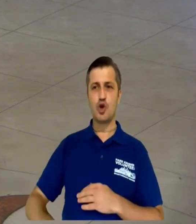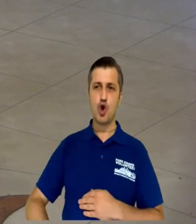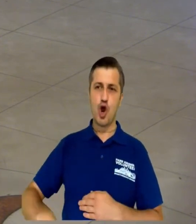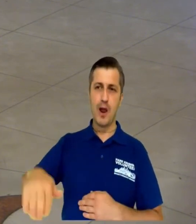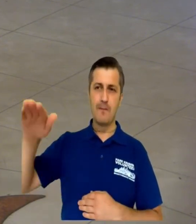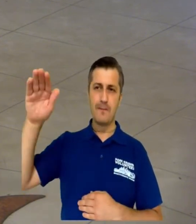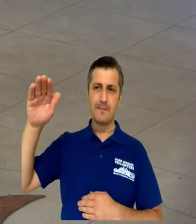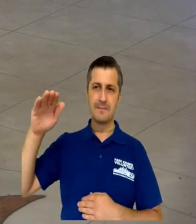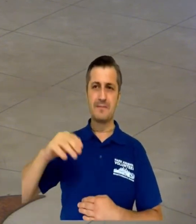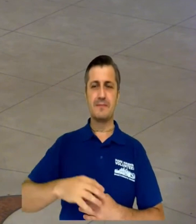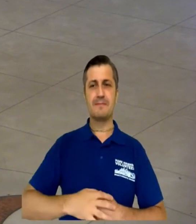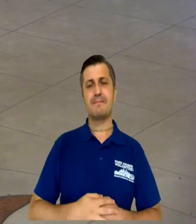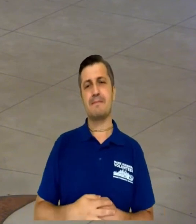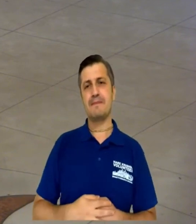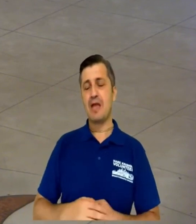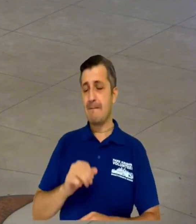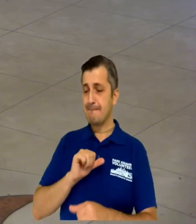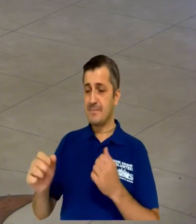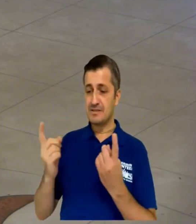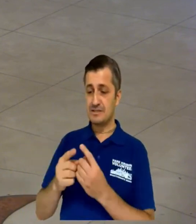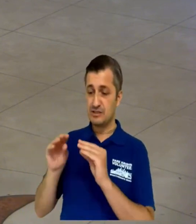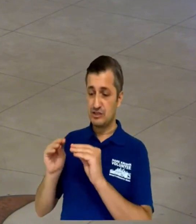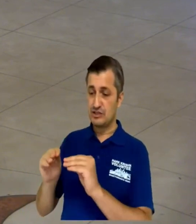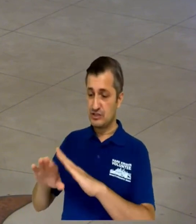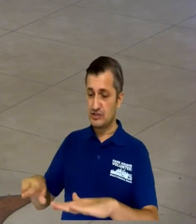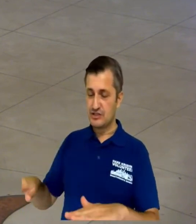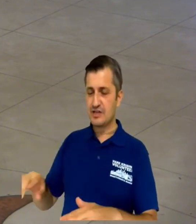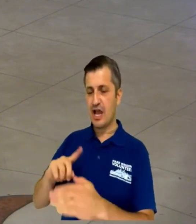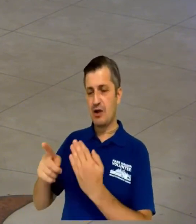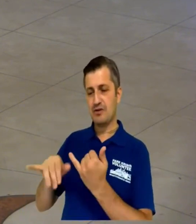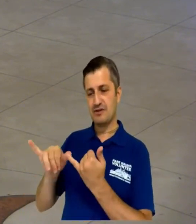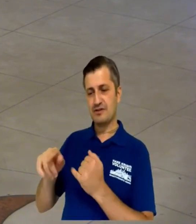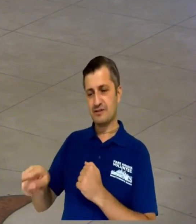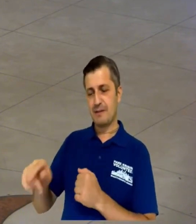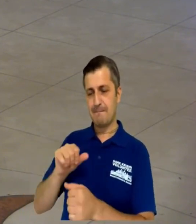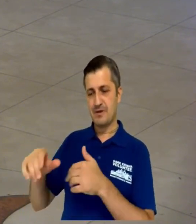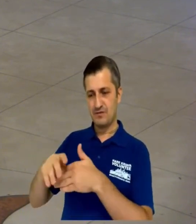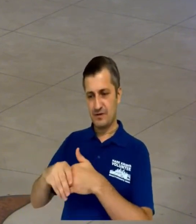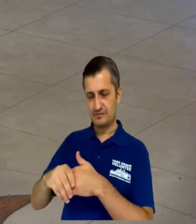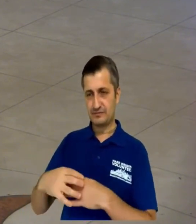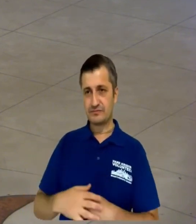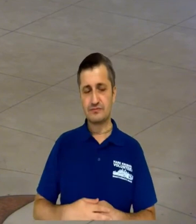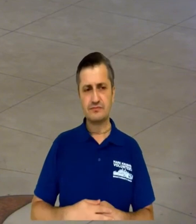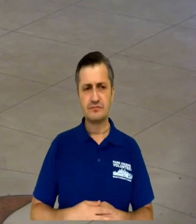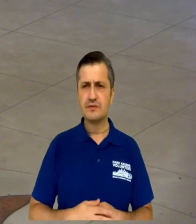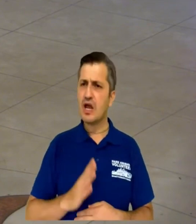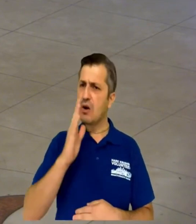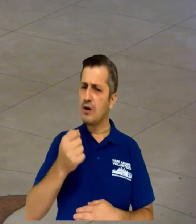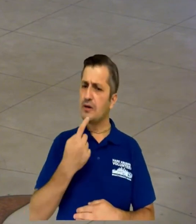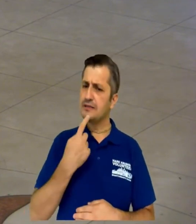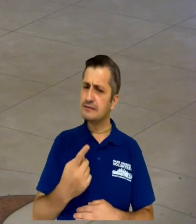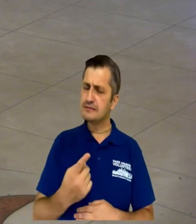is to teach your child, actually, in fact, Prabhupada says, only have children if you could, deliver